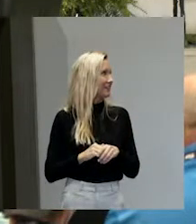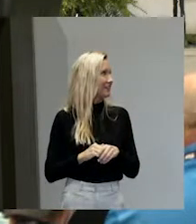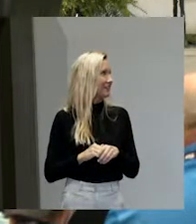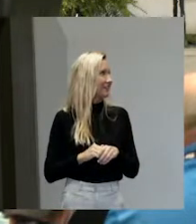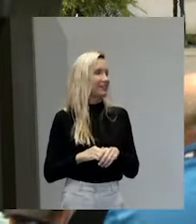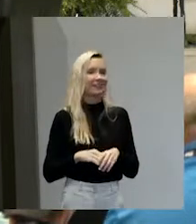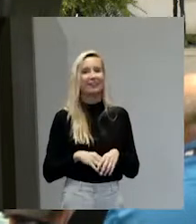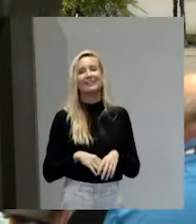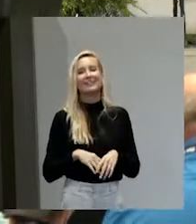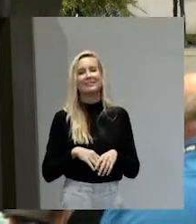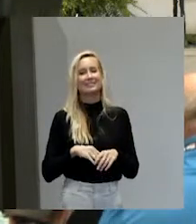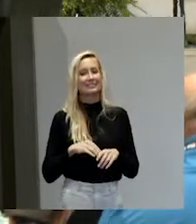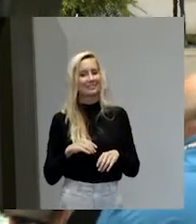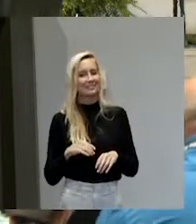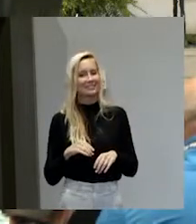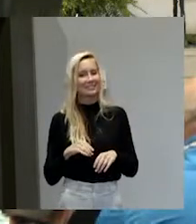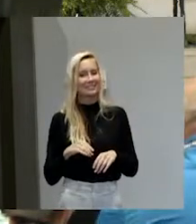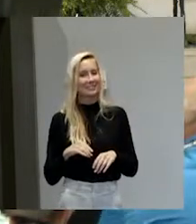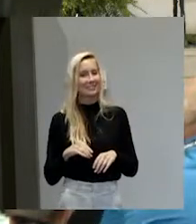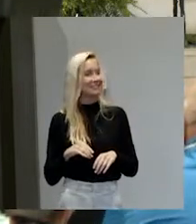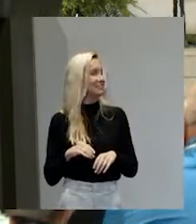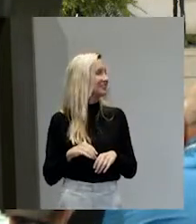In slow motion.